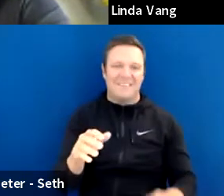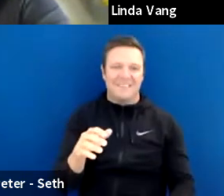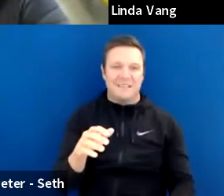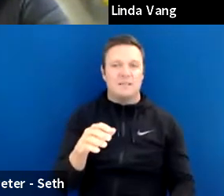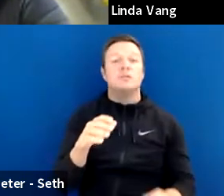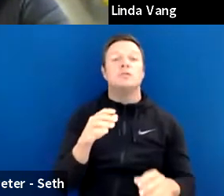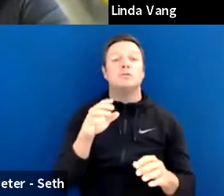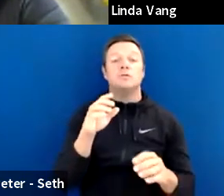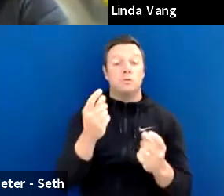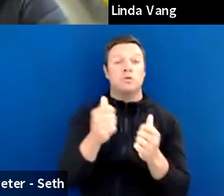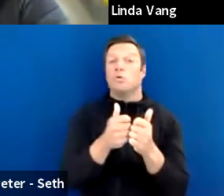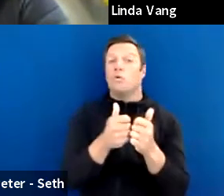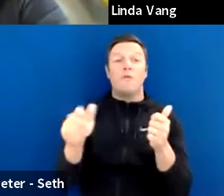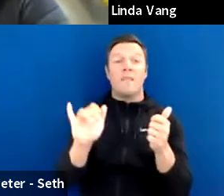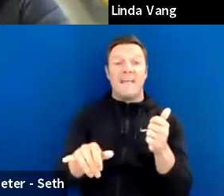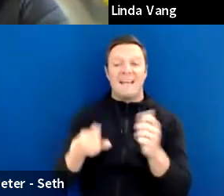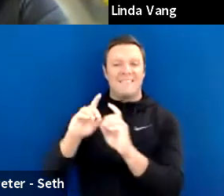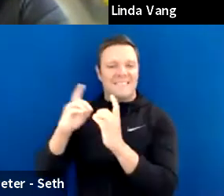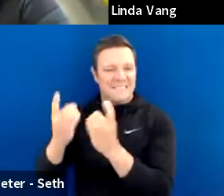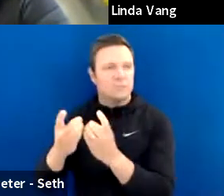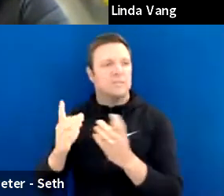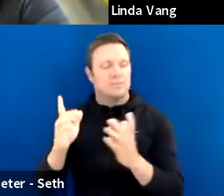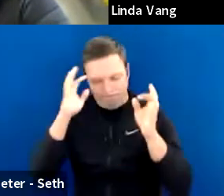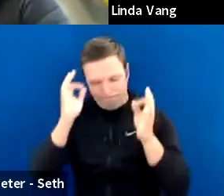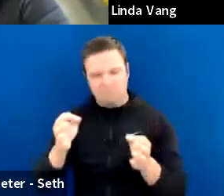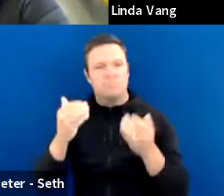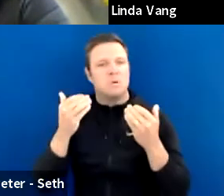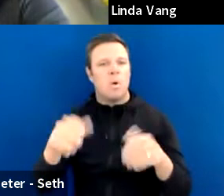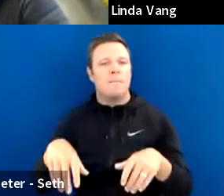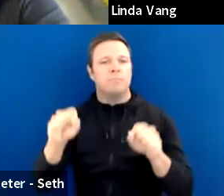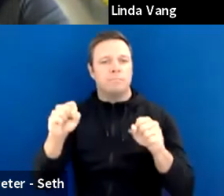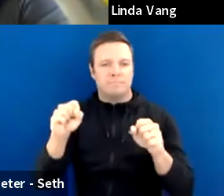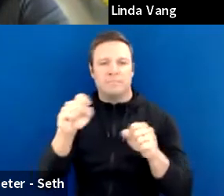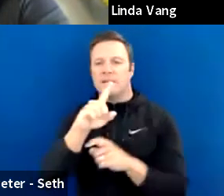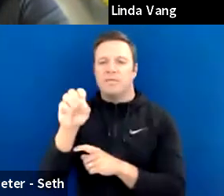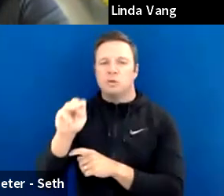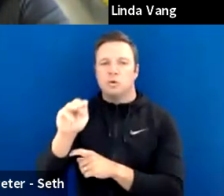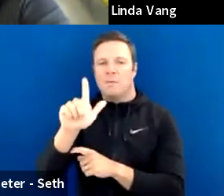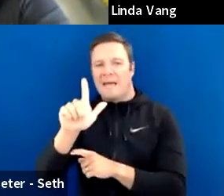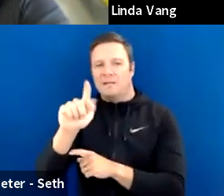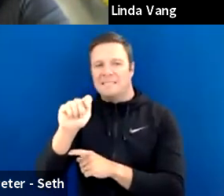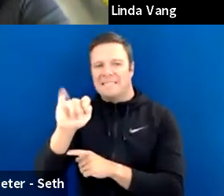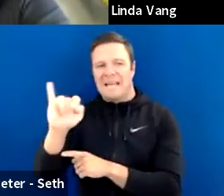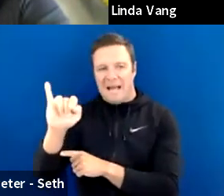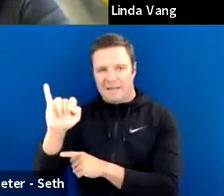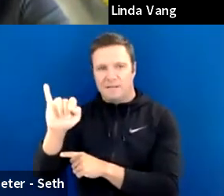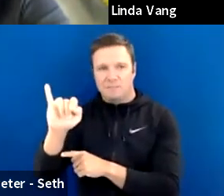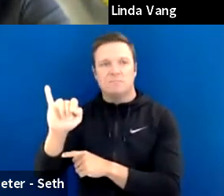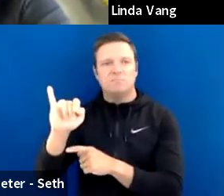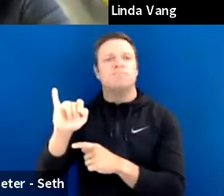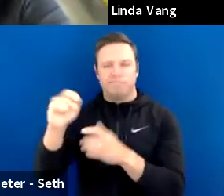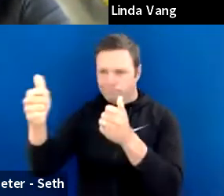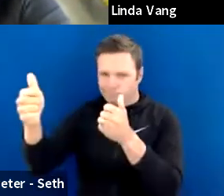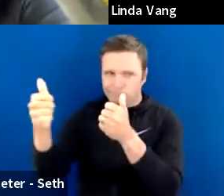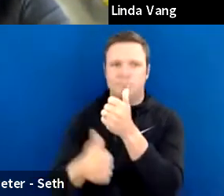avoiding that, the district did move to adopt the Zoom LTI and bring it under